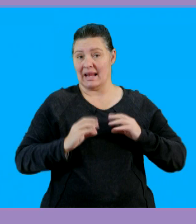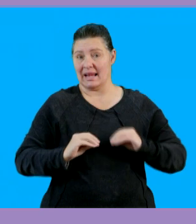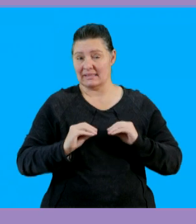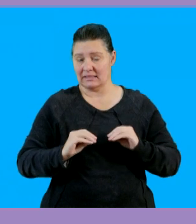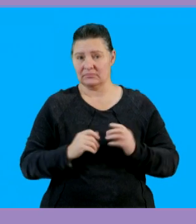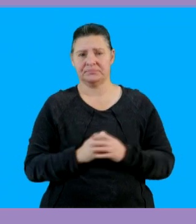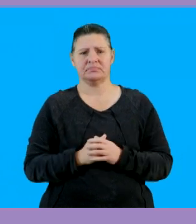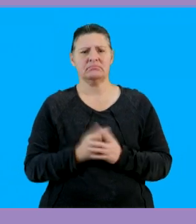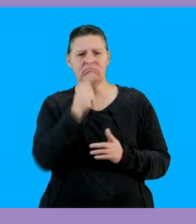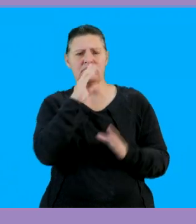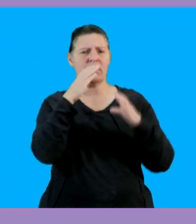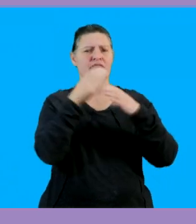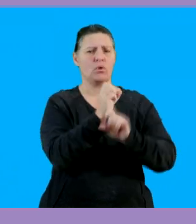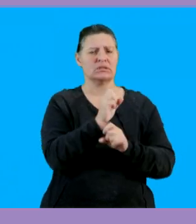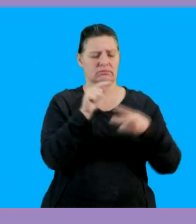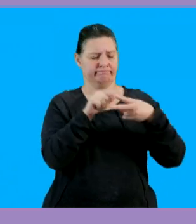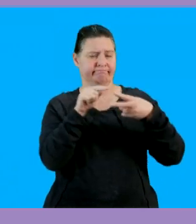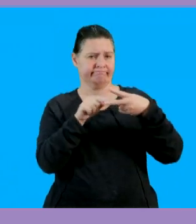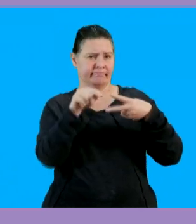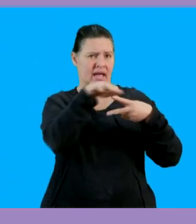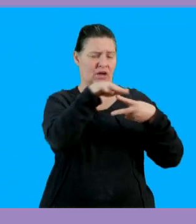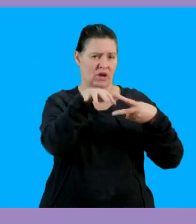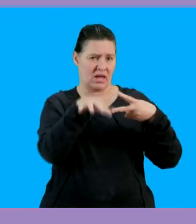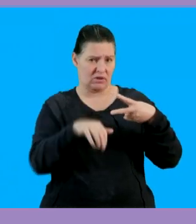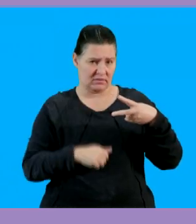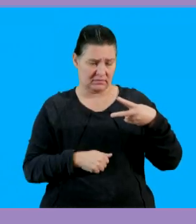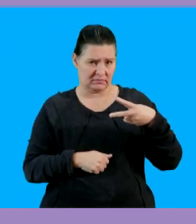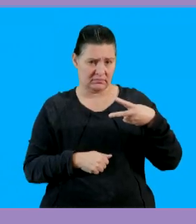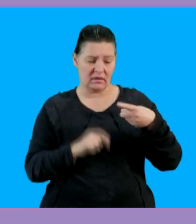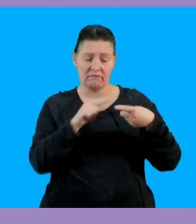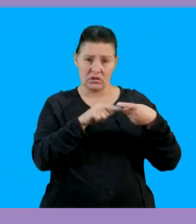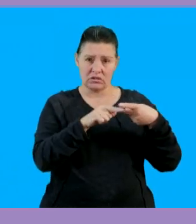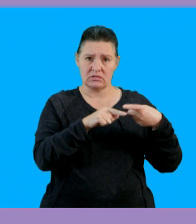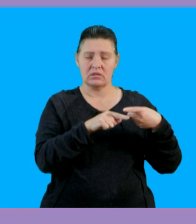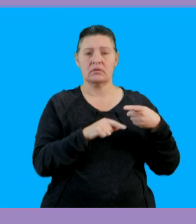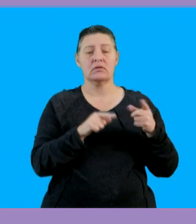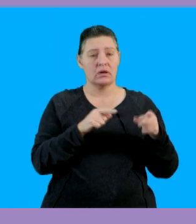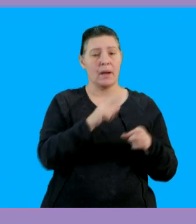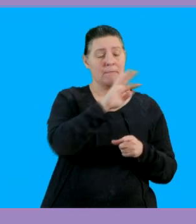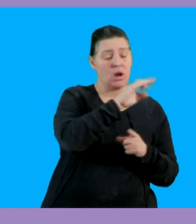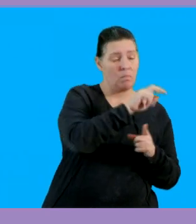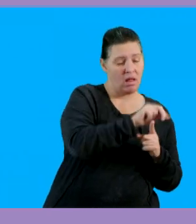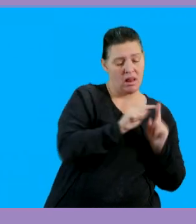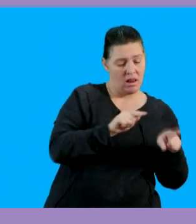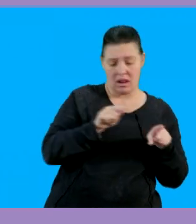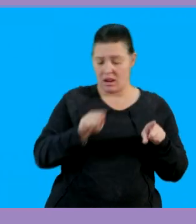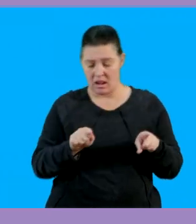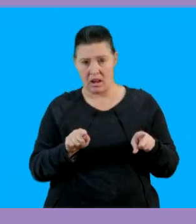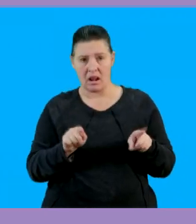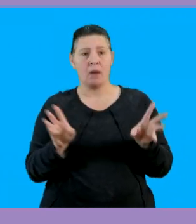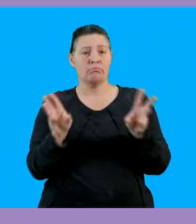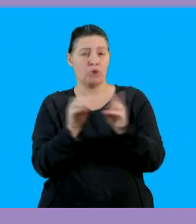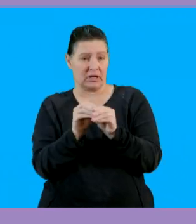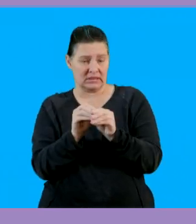for today's lesson is going to focus on these two areas. So firstly, the product of two binomials and